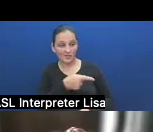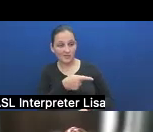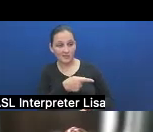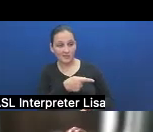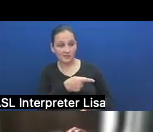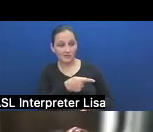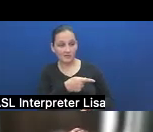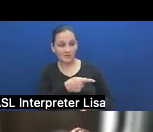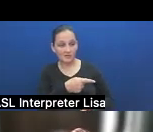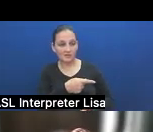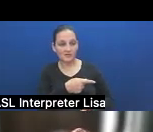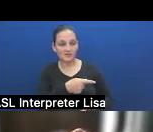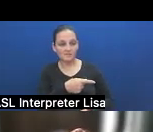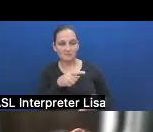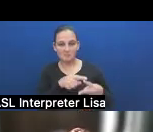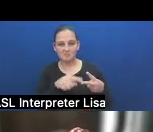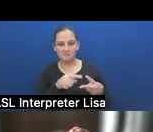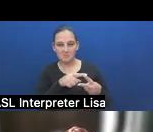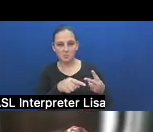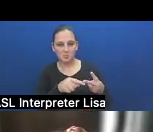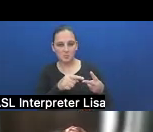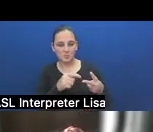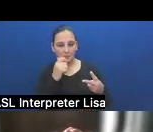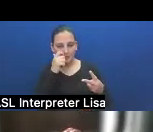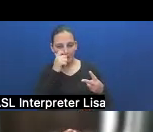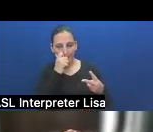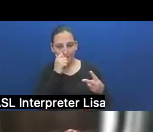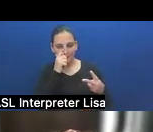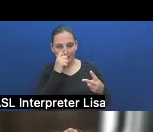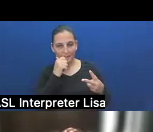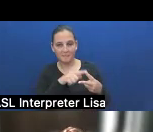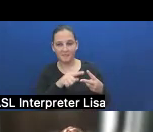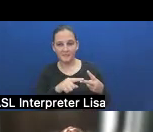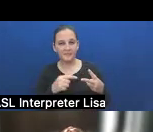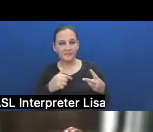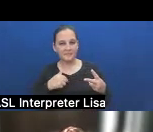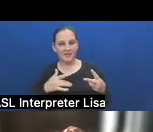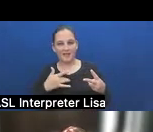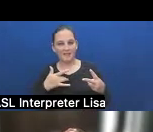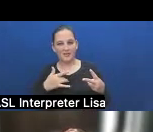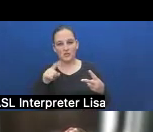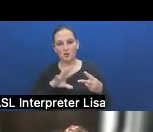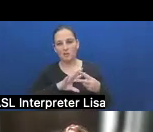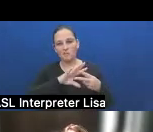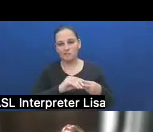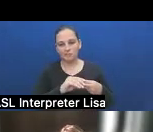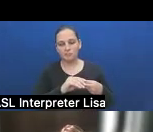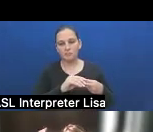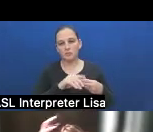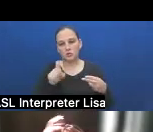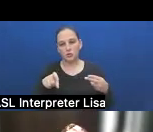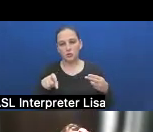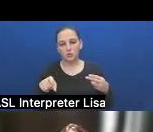and pre-existing conventional electronic documents, I personally think should just be one thing. So in